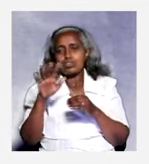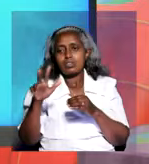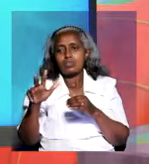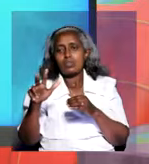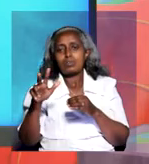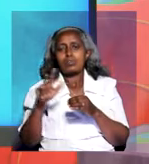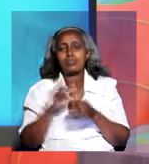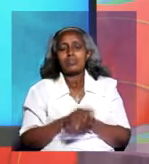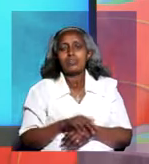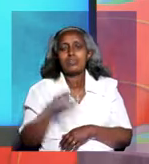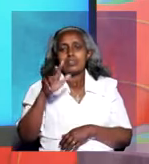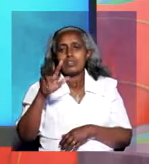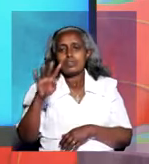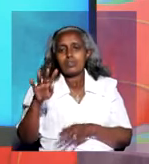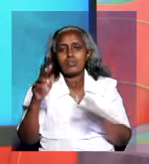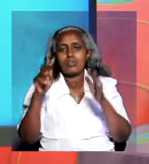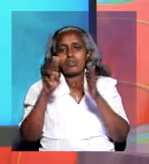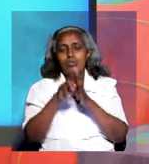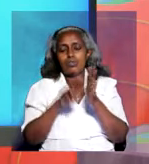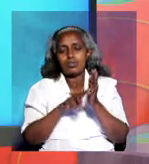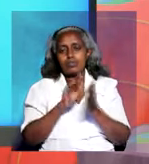units.